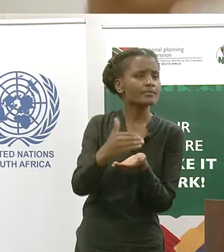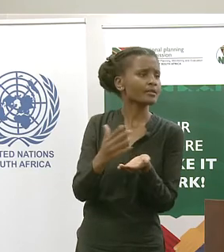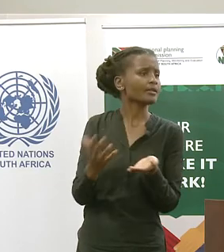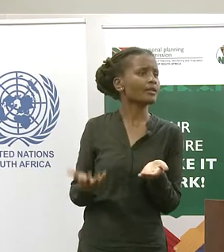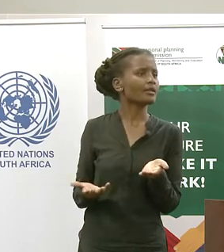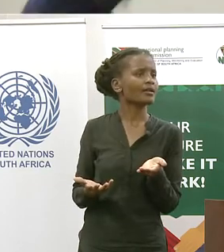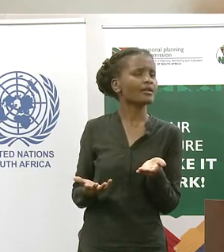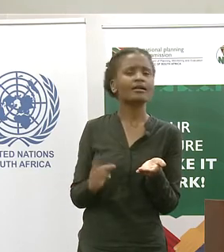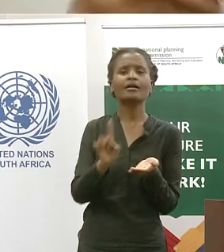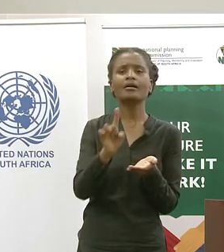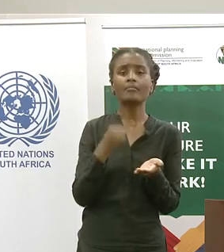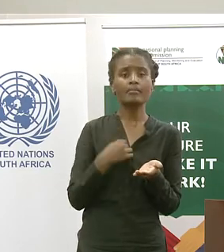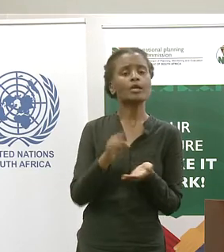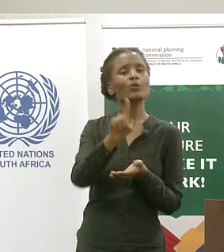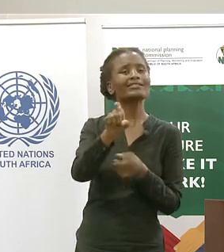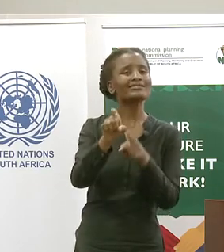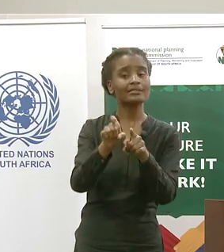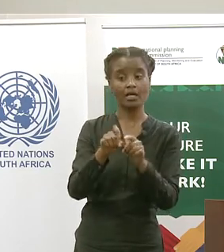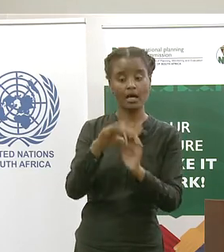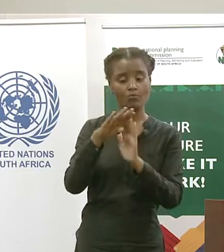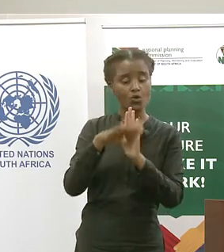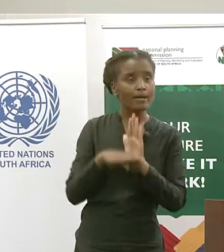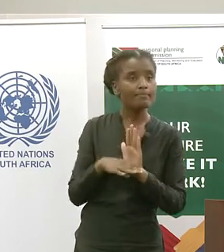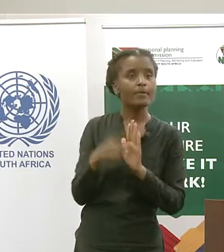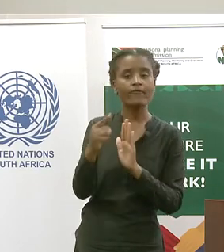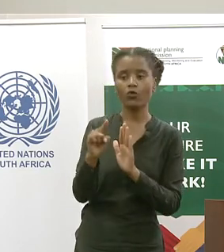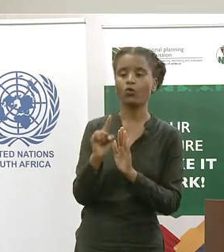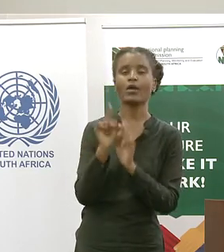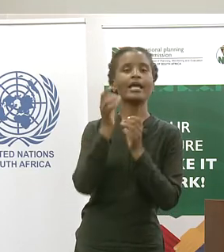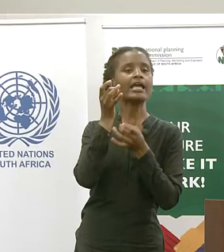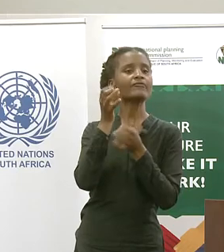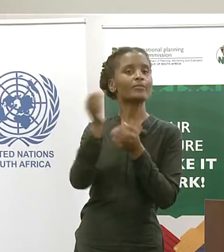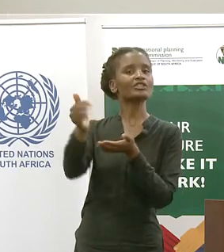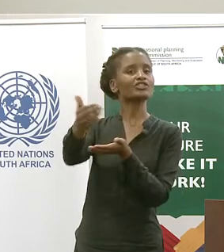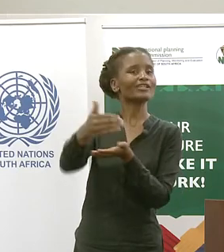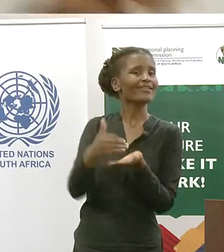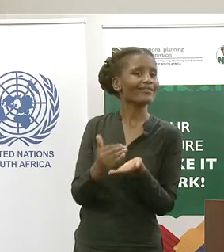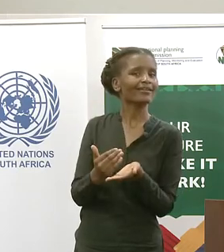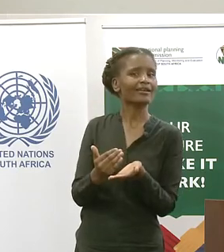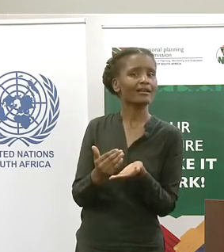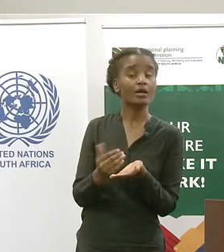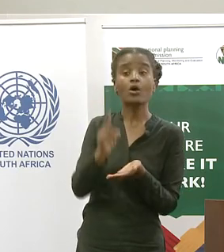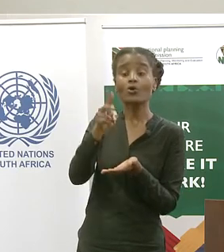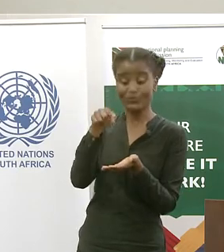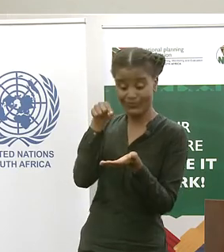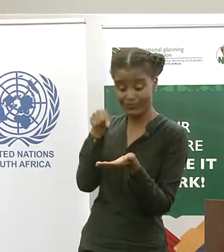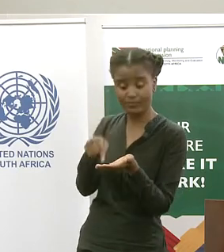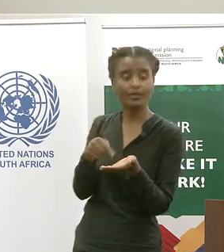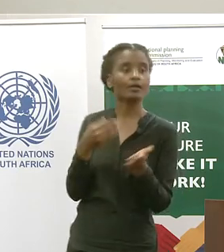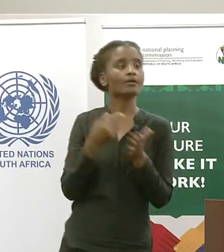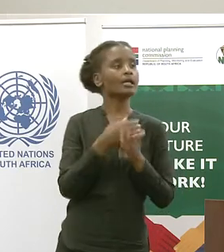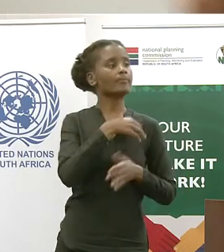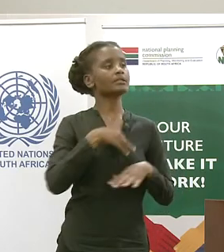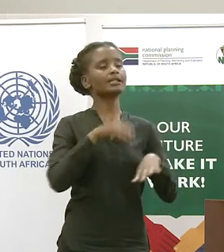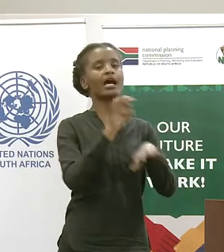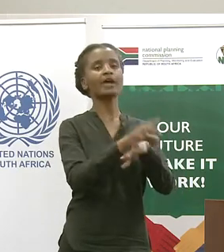their program in terms of gathering information and advising the president on the processes and